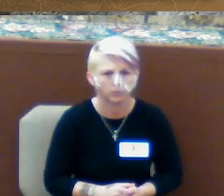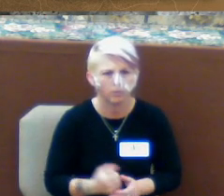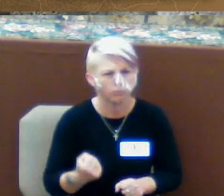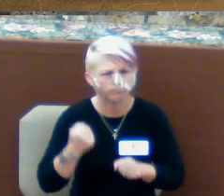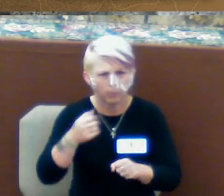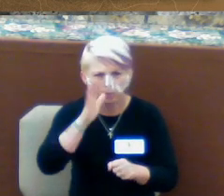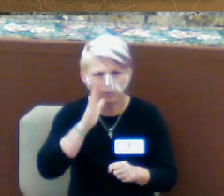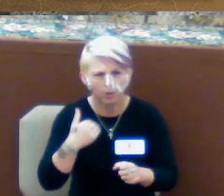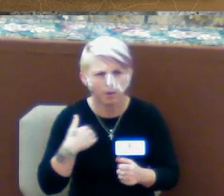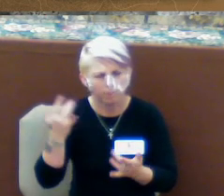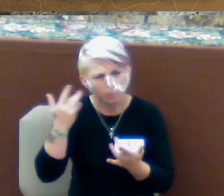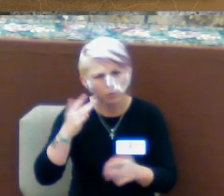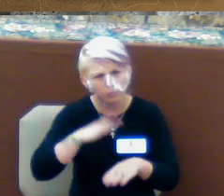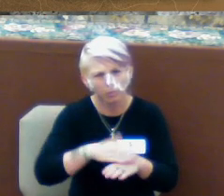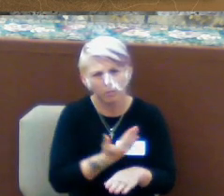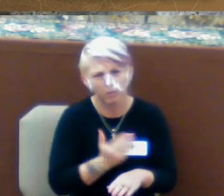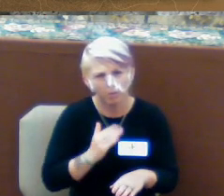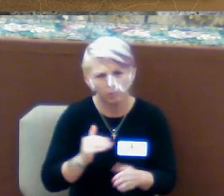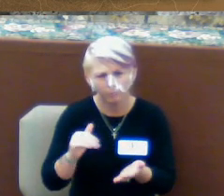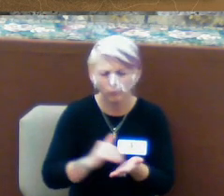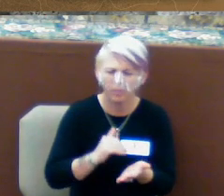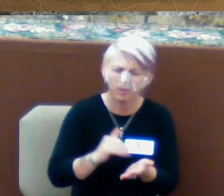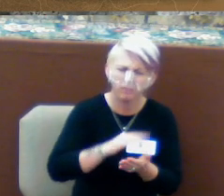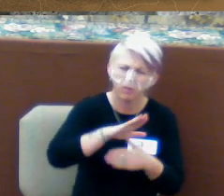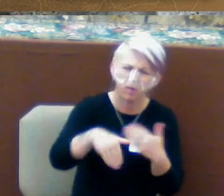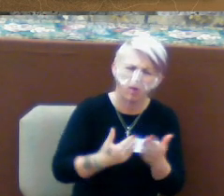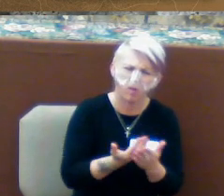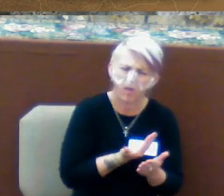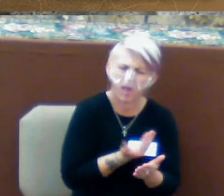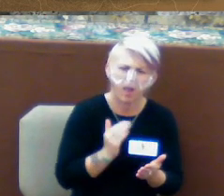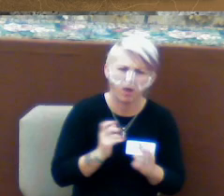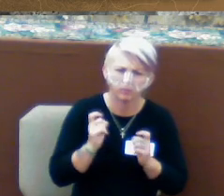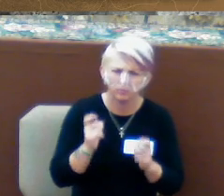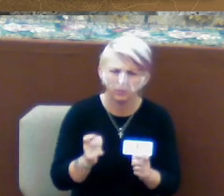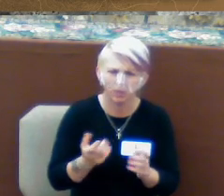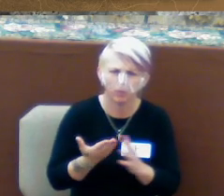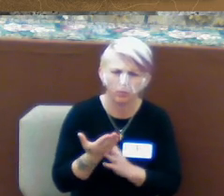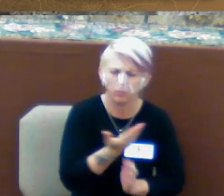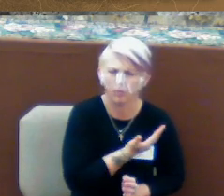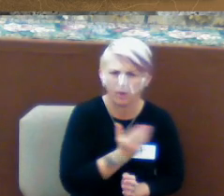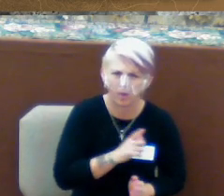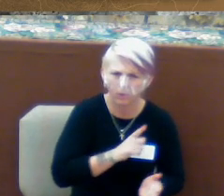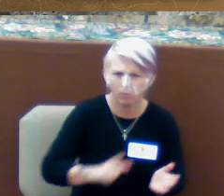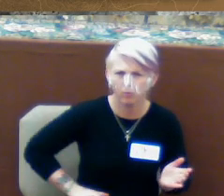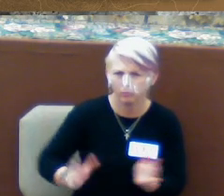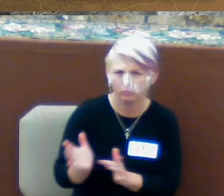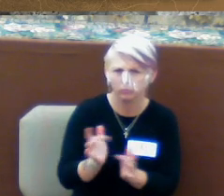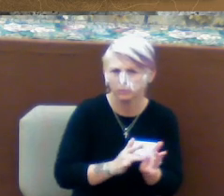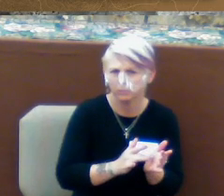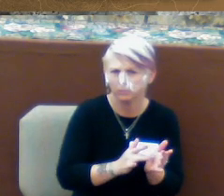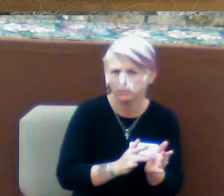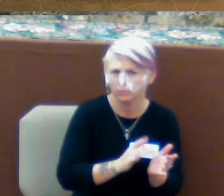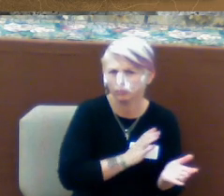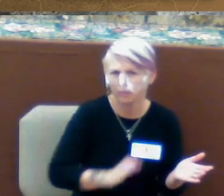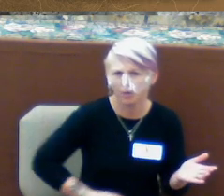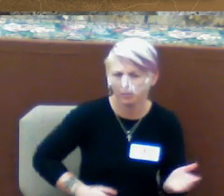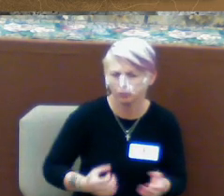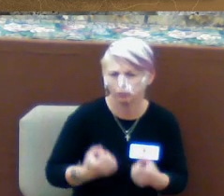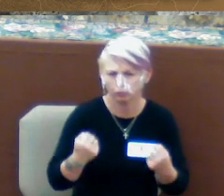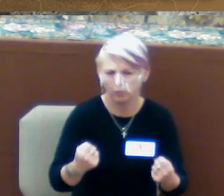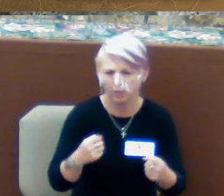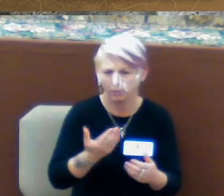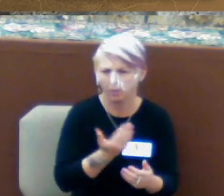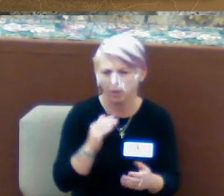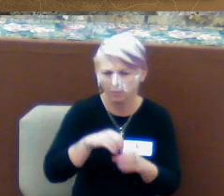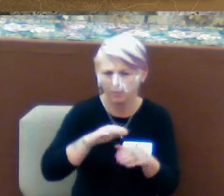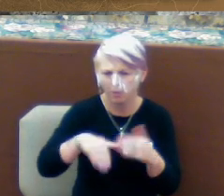Almighty God, have mercy on us. Forgive us all our sins through our Lord Jesus Christ. Strengthen us in all